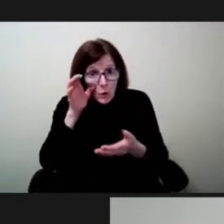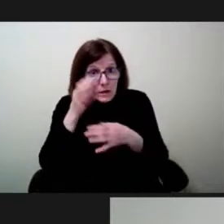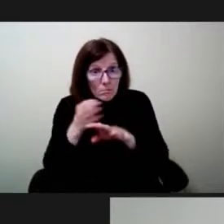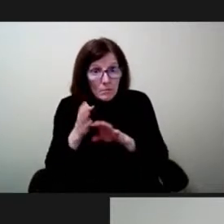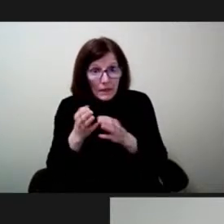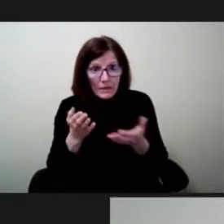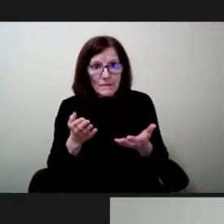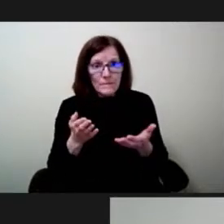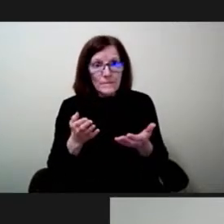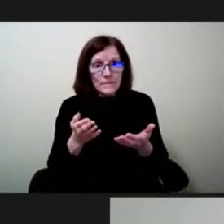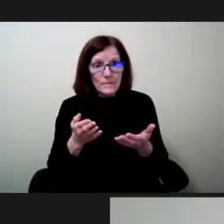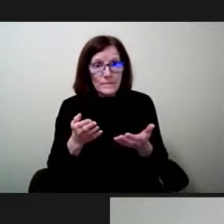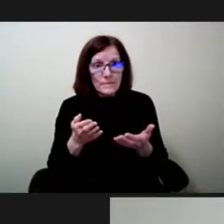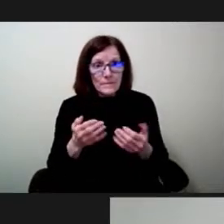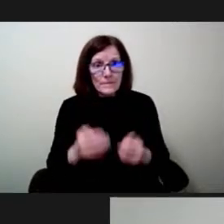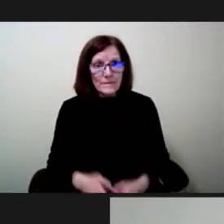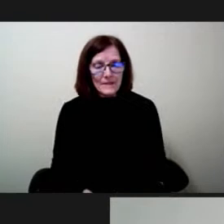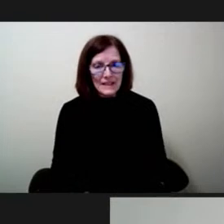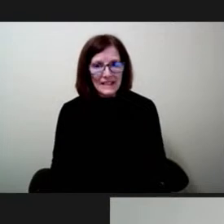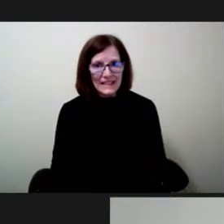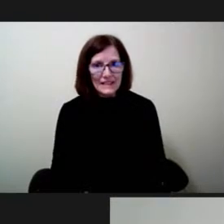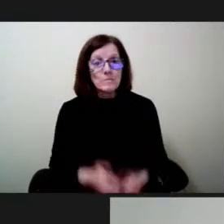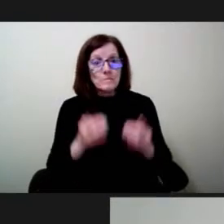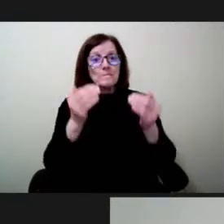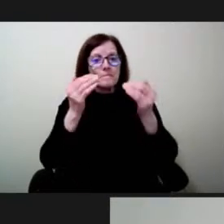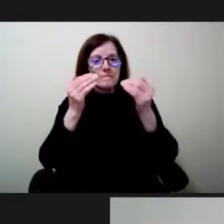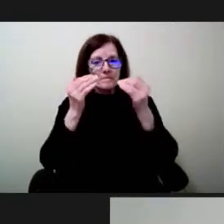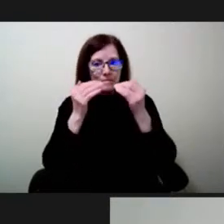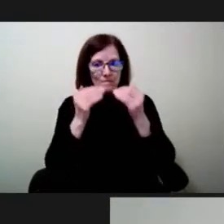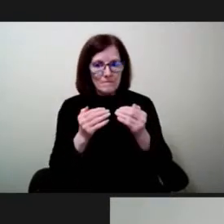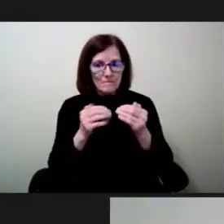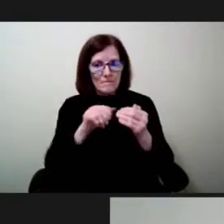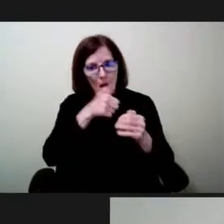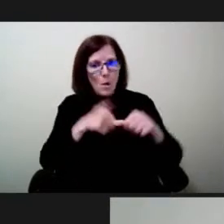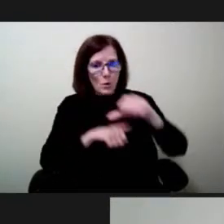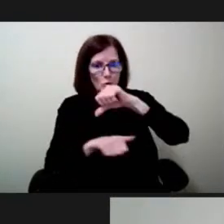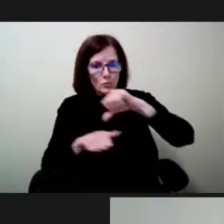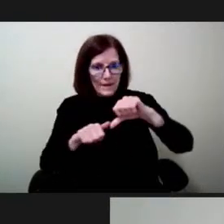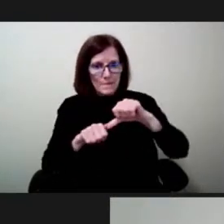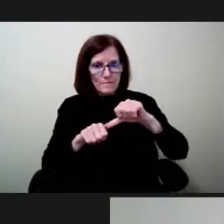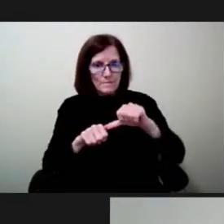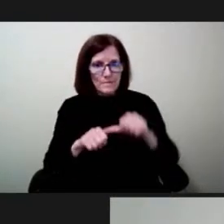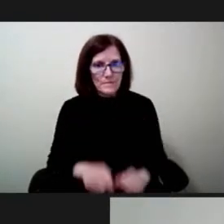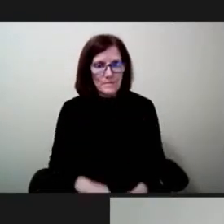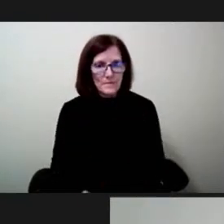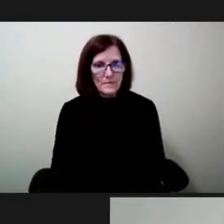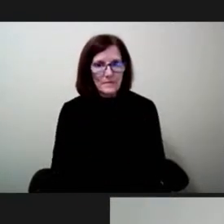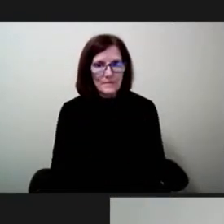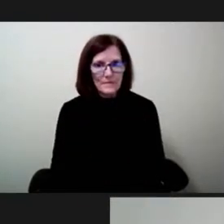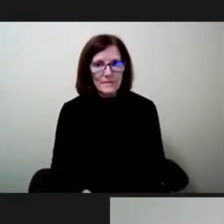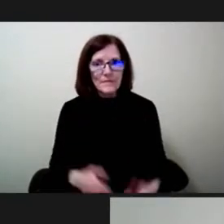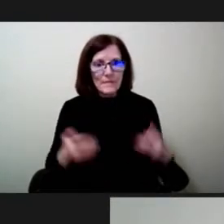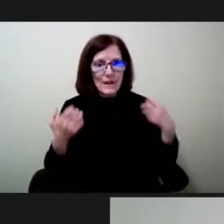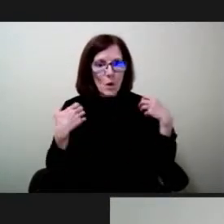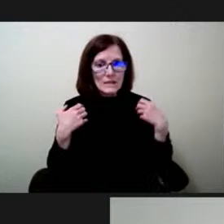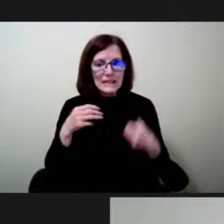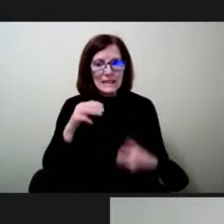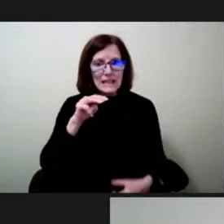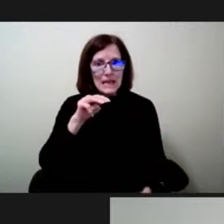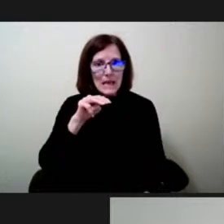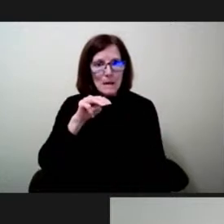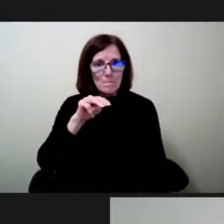Okay, we'll move to the next, and we can pick up Councillor Menard if he's having trouble logging in.